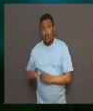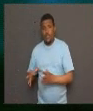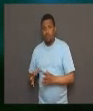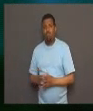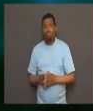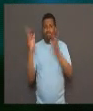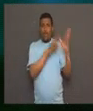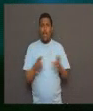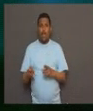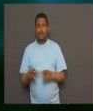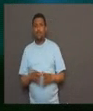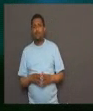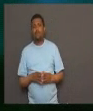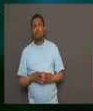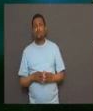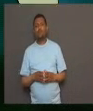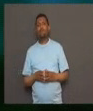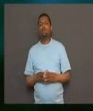Students, let's get ready.